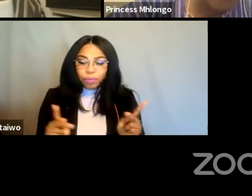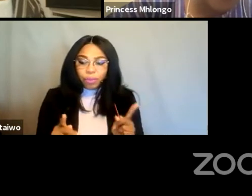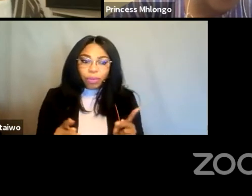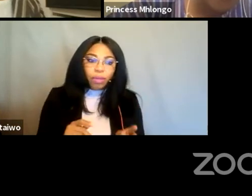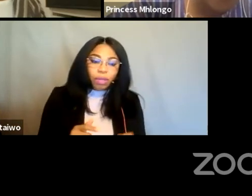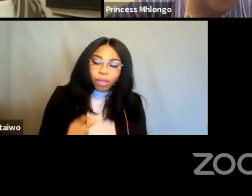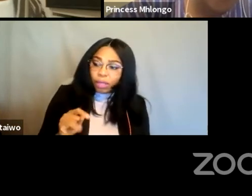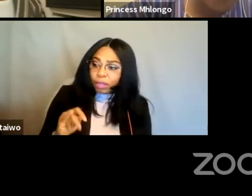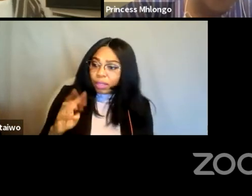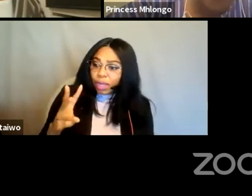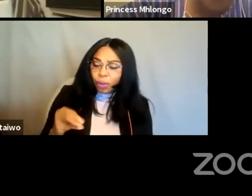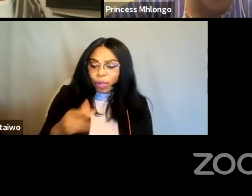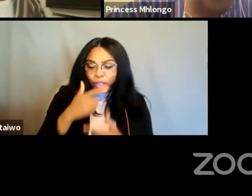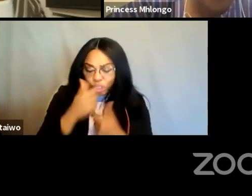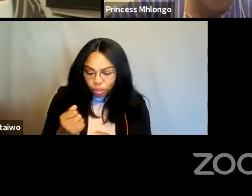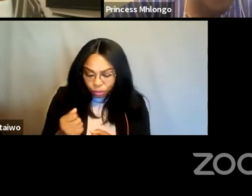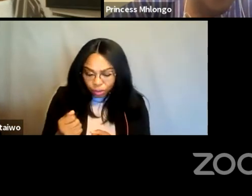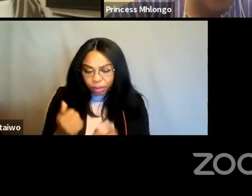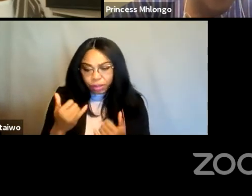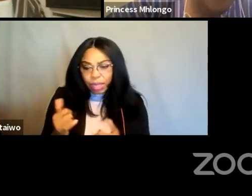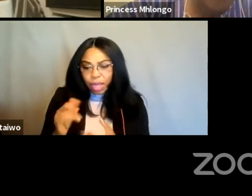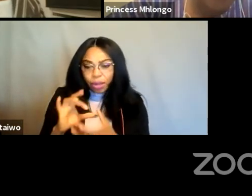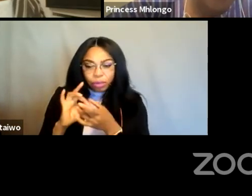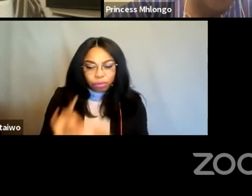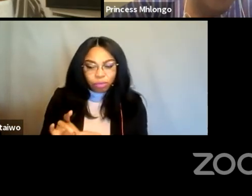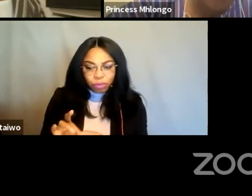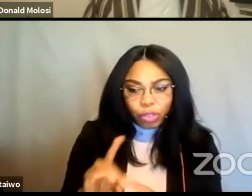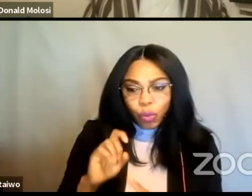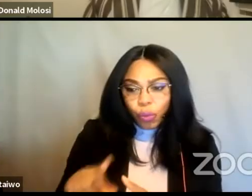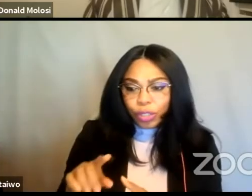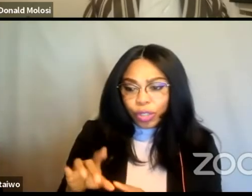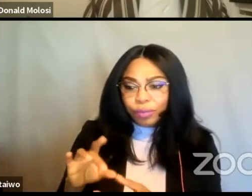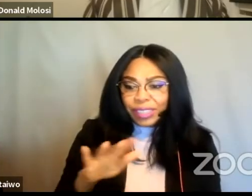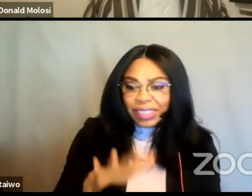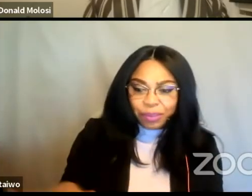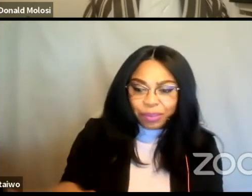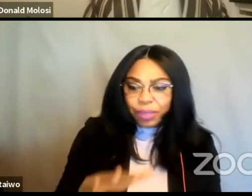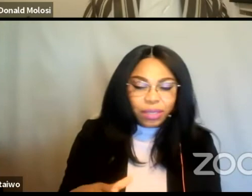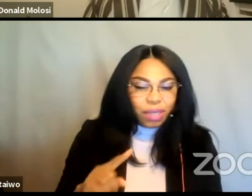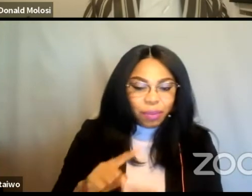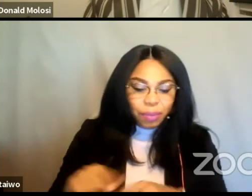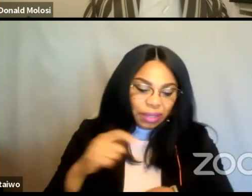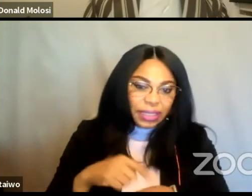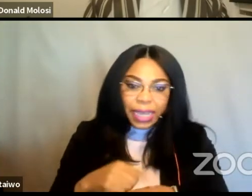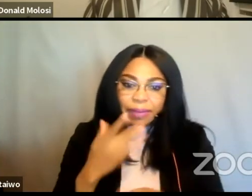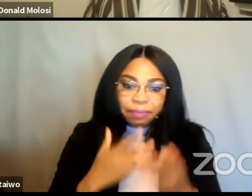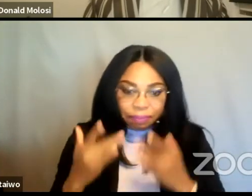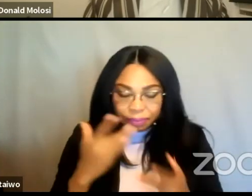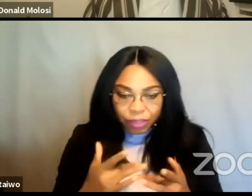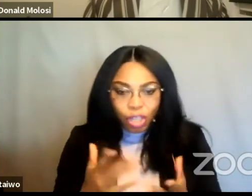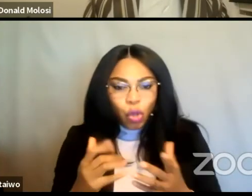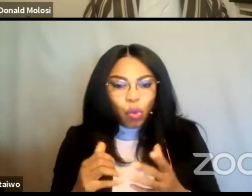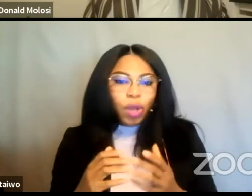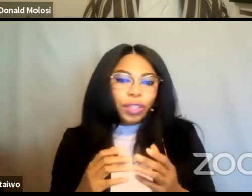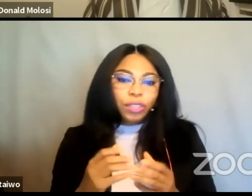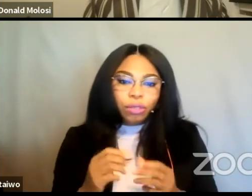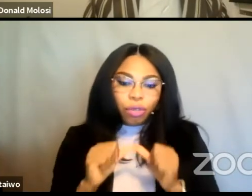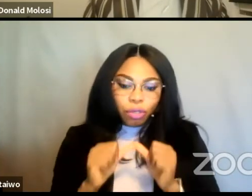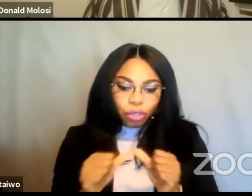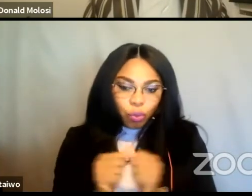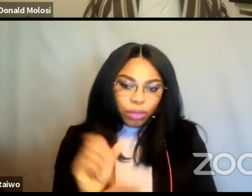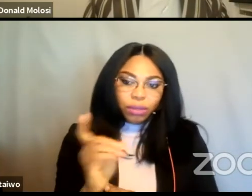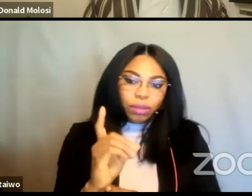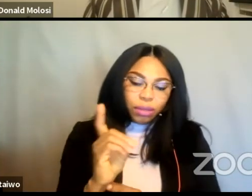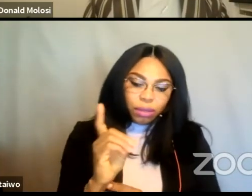Interesting. I'd love to go to the question around space, but we don't have time because I want us to spend time on decolonized dramaturgy. But I also want to say that, you